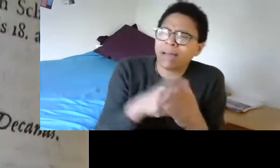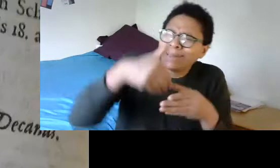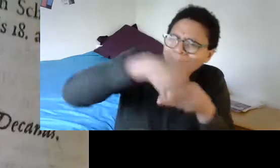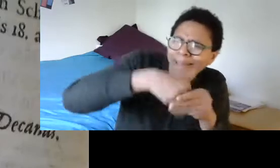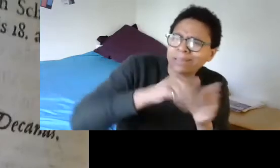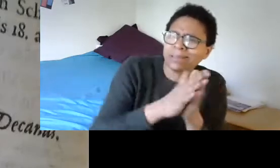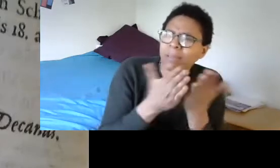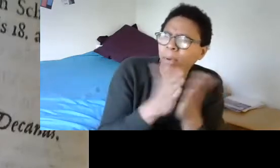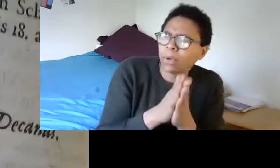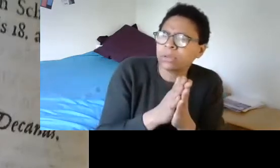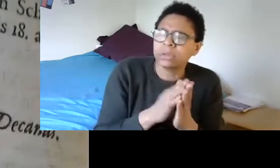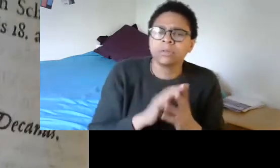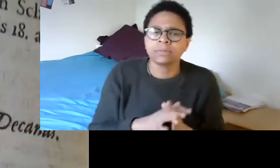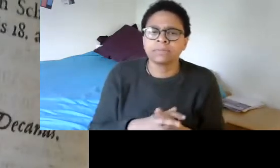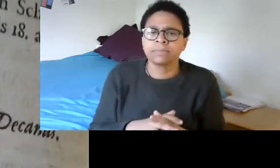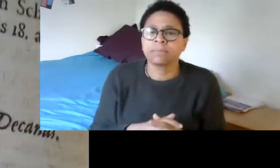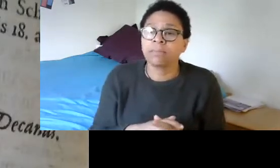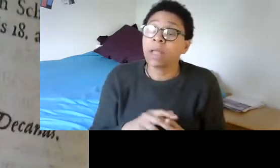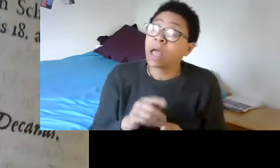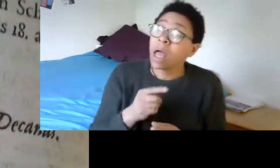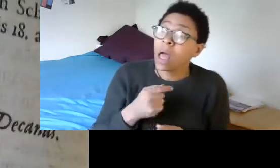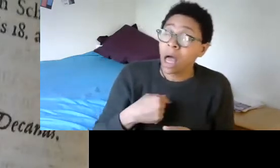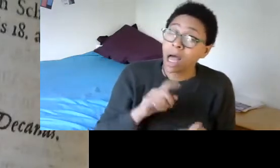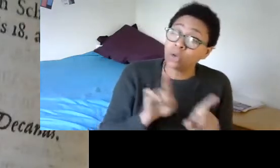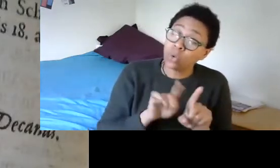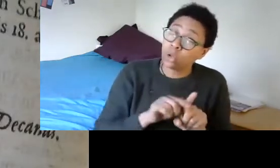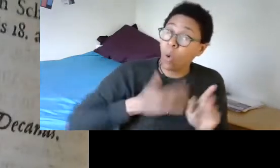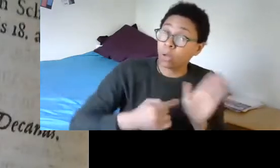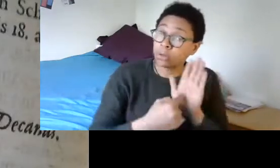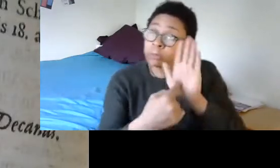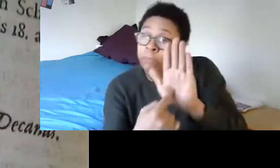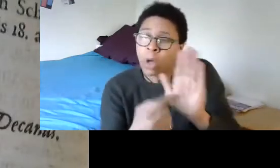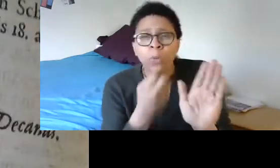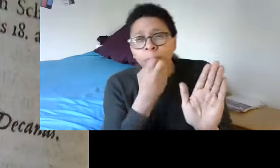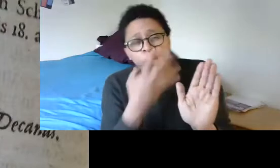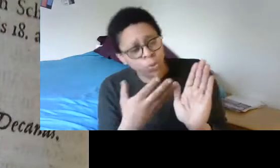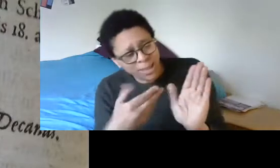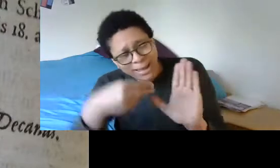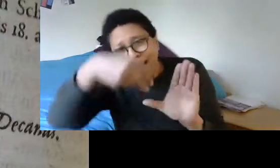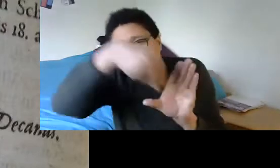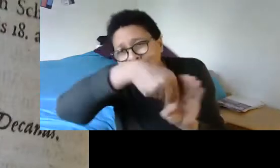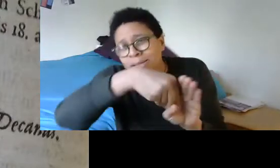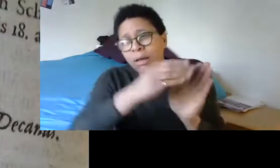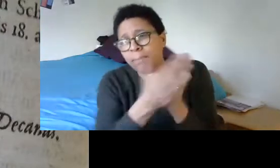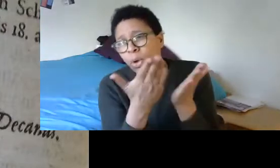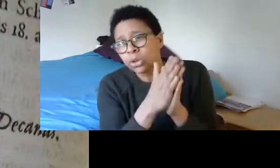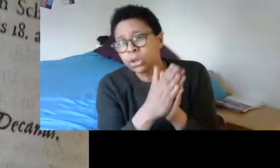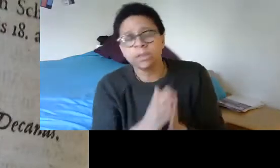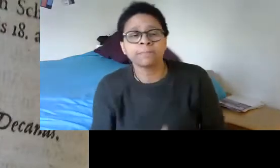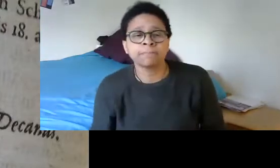research and collection viewpoint, and hopefully to show the beauty and stories hidden within the pages.